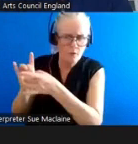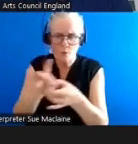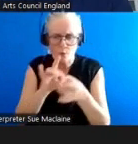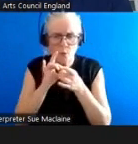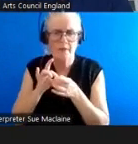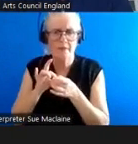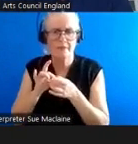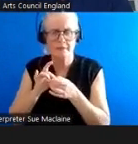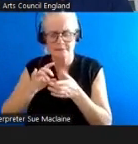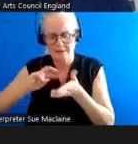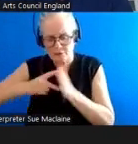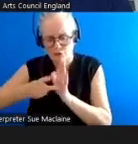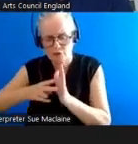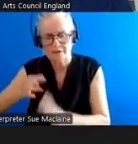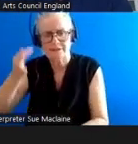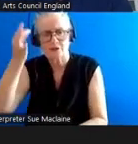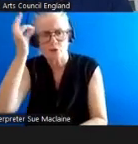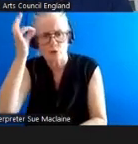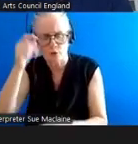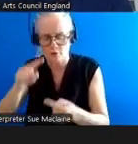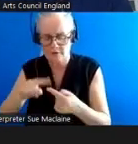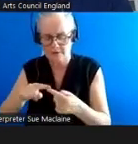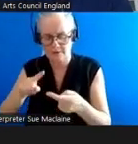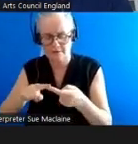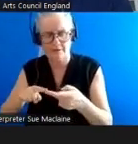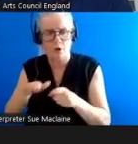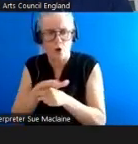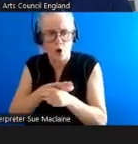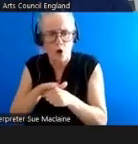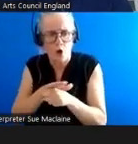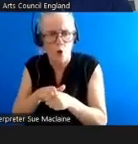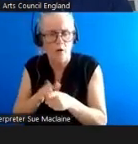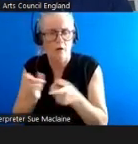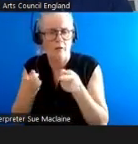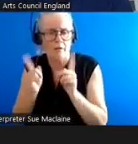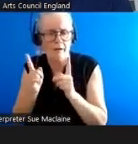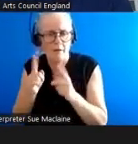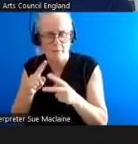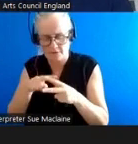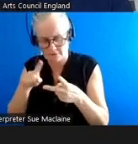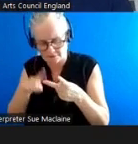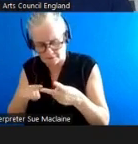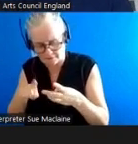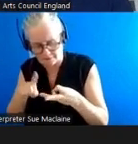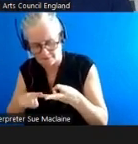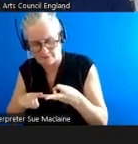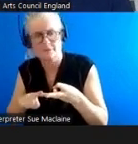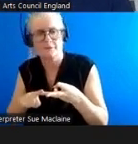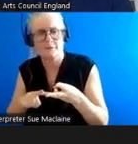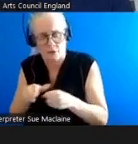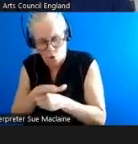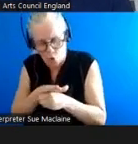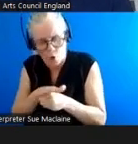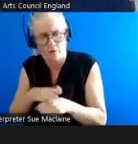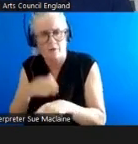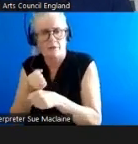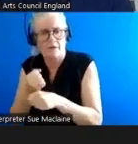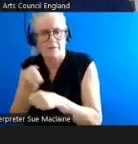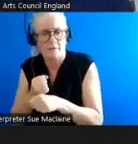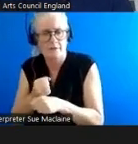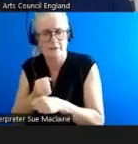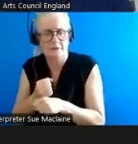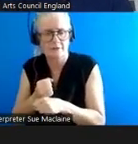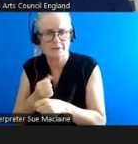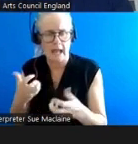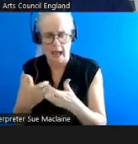local government, crucially with local government, thinking about how we can all best work together in a system which will leverage the strengths